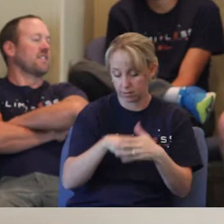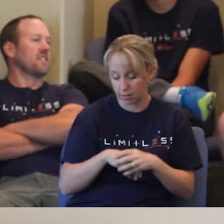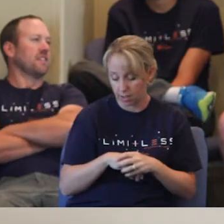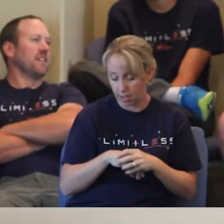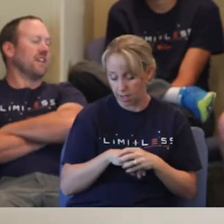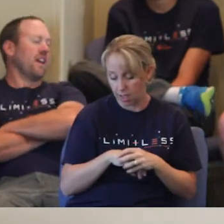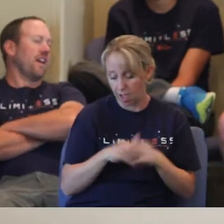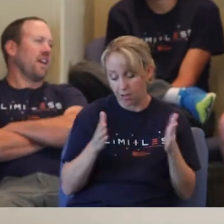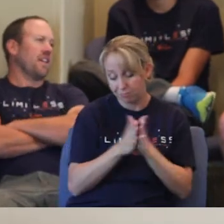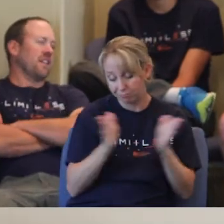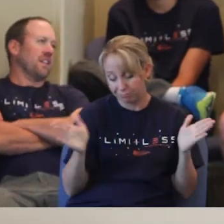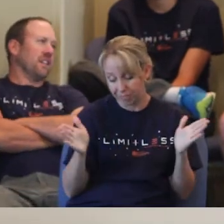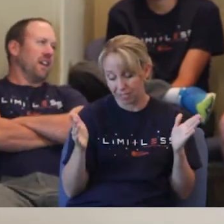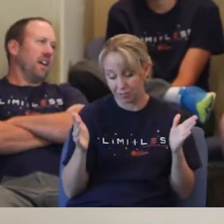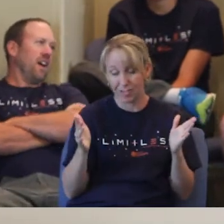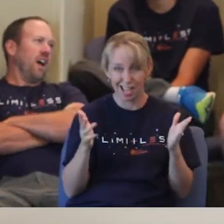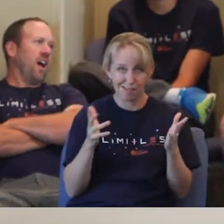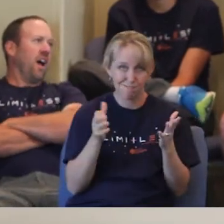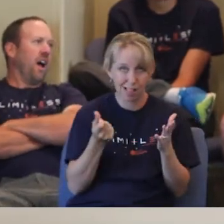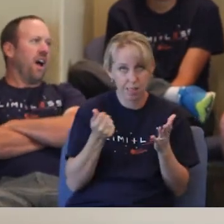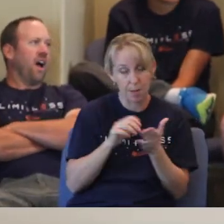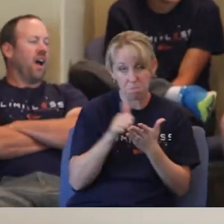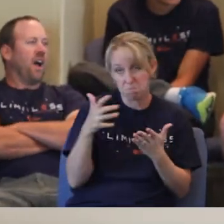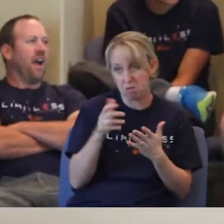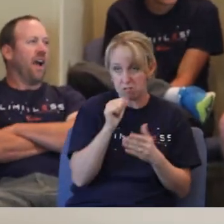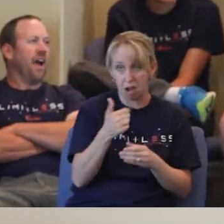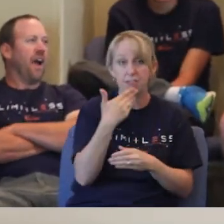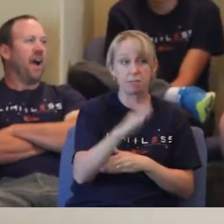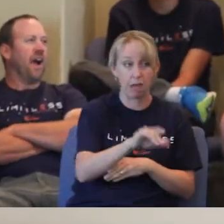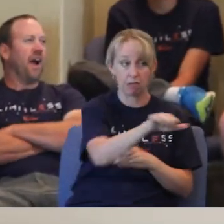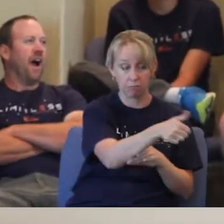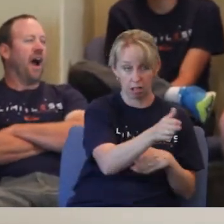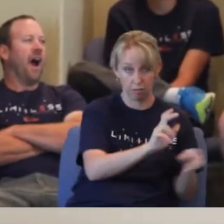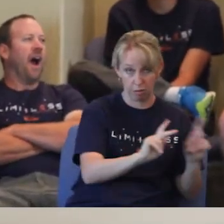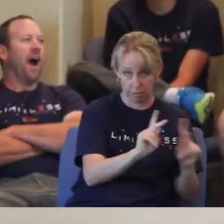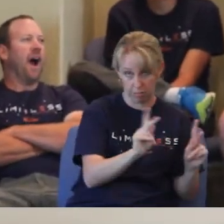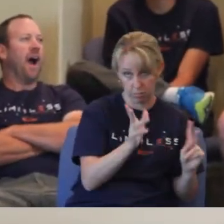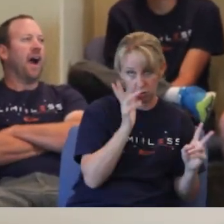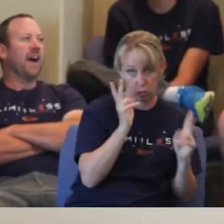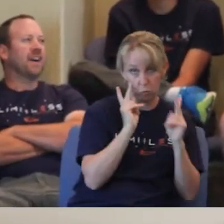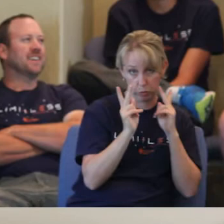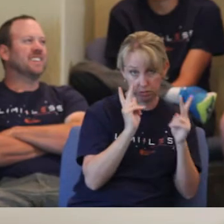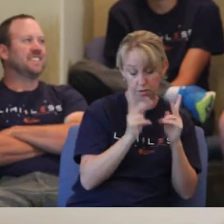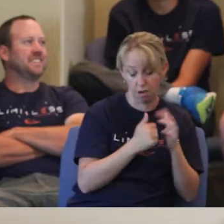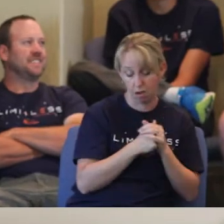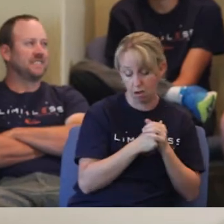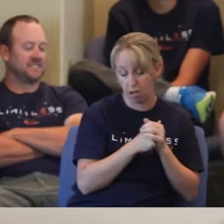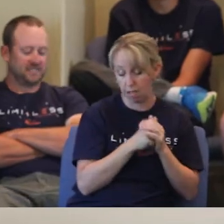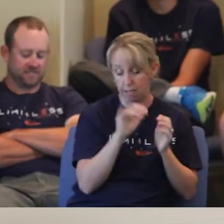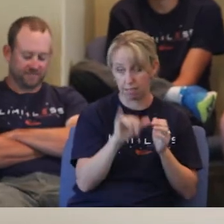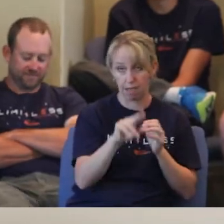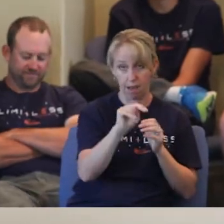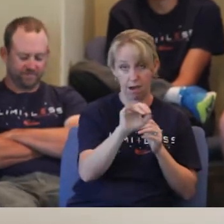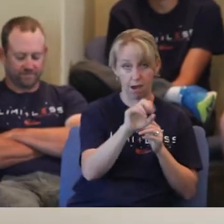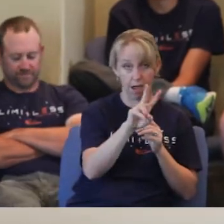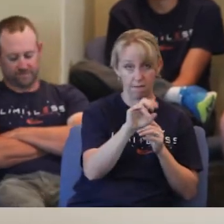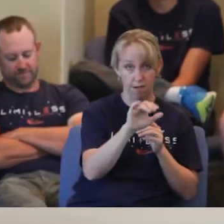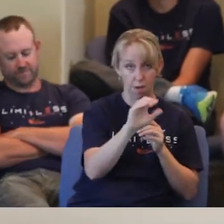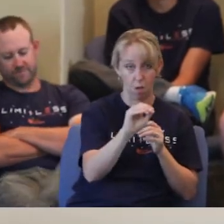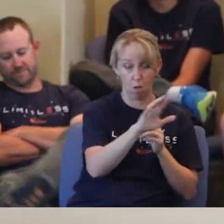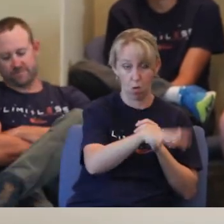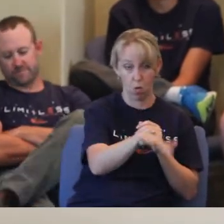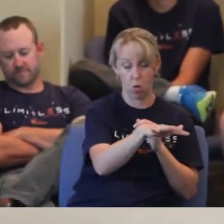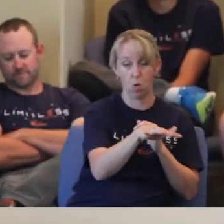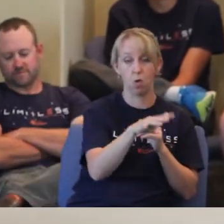generally well off. They weren't as bad as some of the other people you're going to see, you do see in the Navajo Nation. They had running water, they